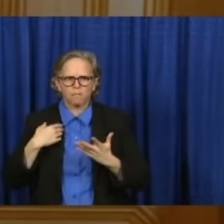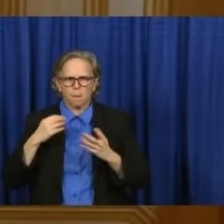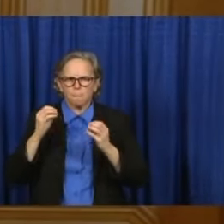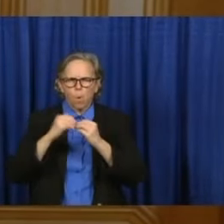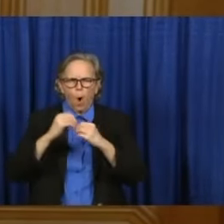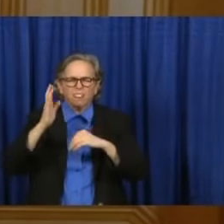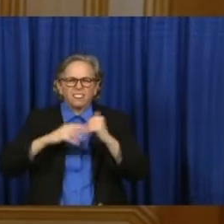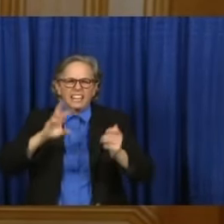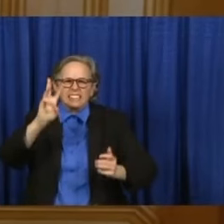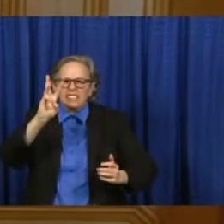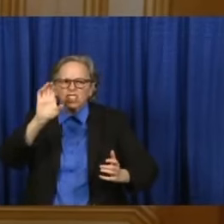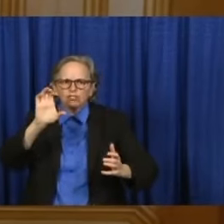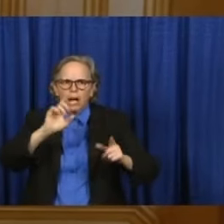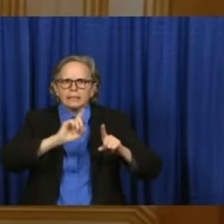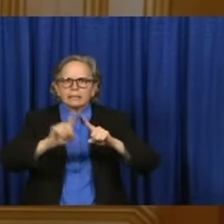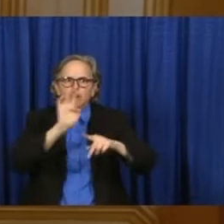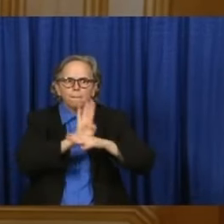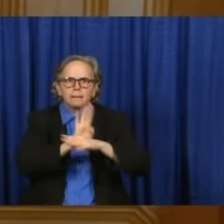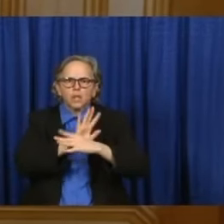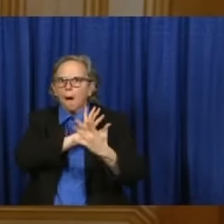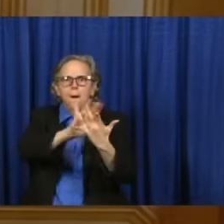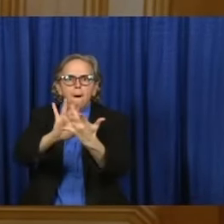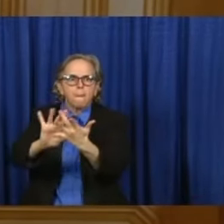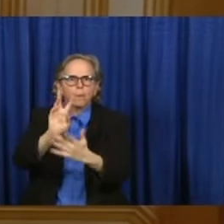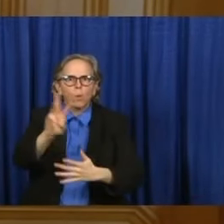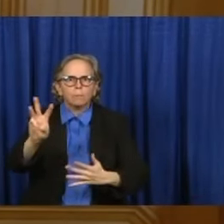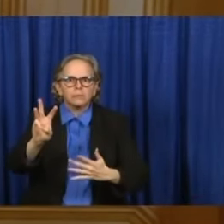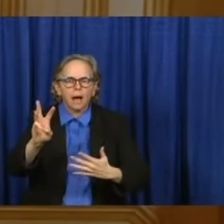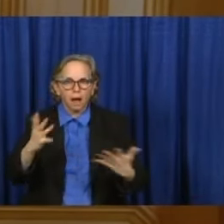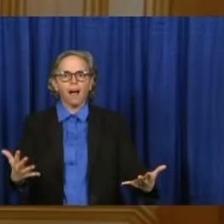600 businesses that went online to